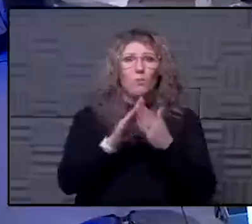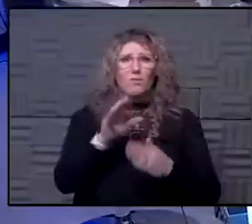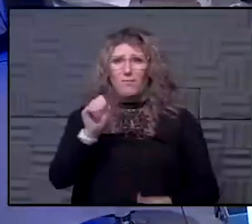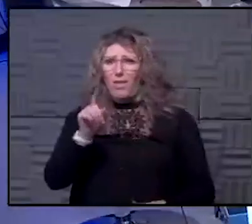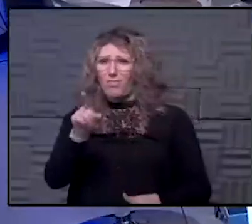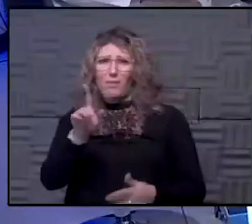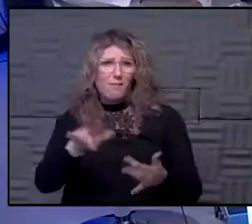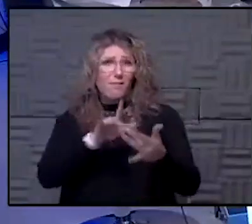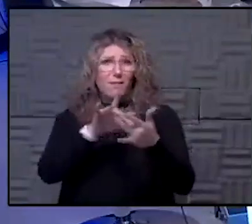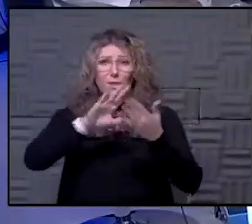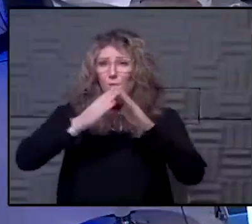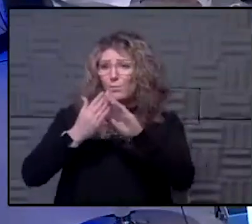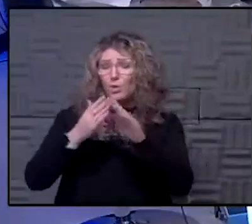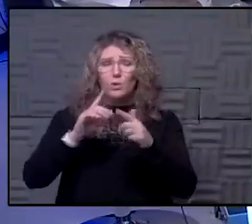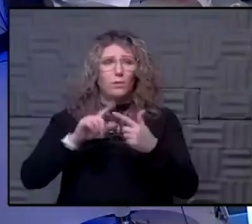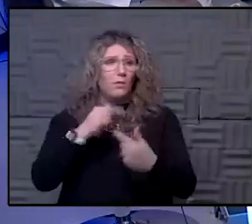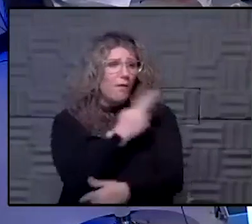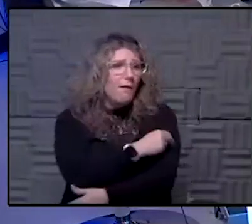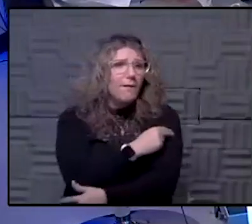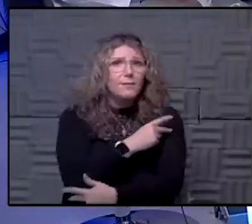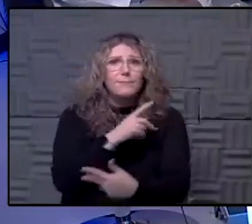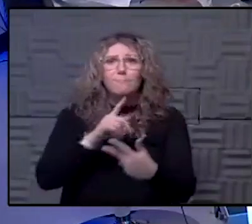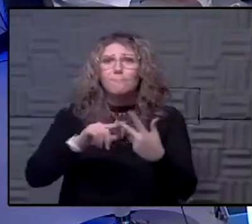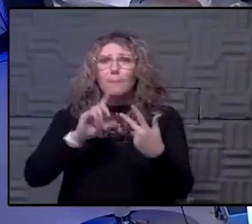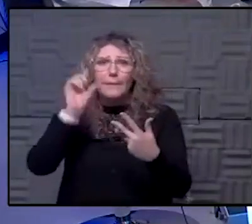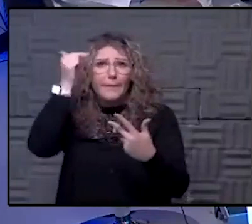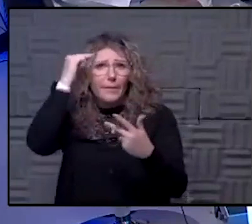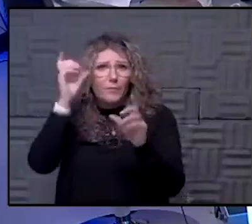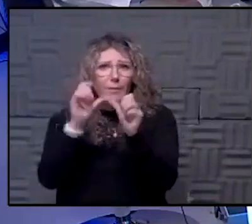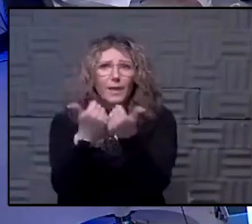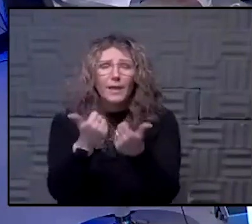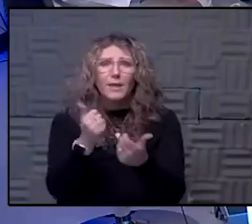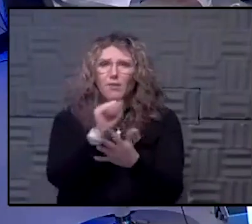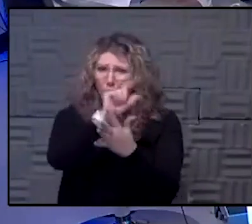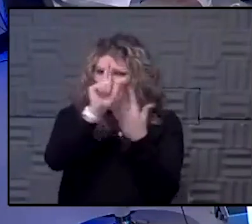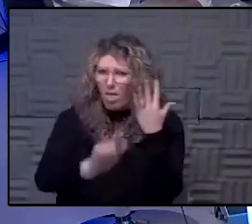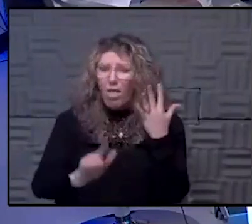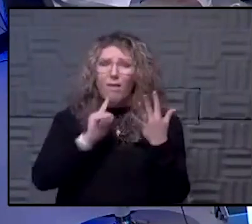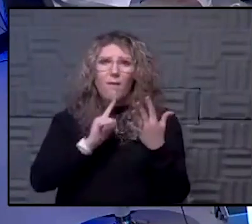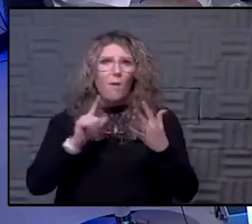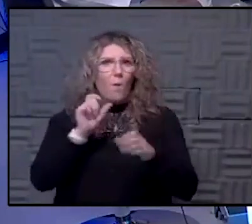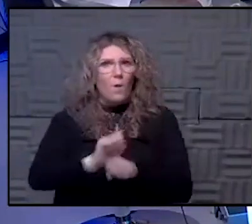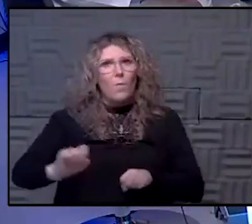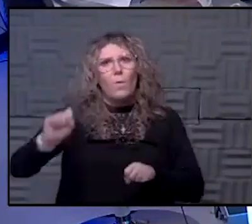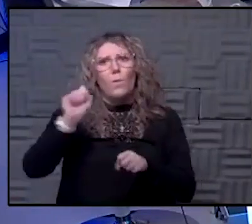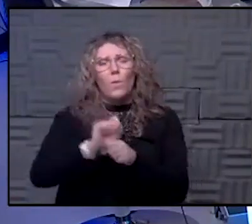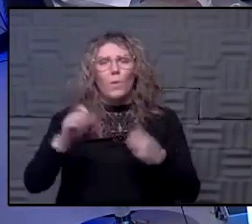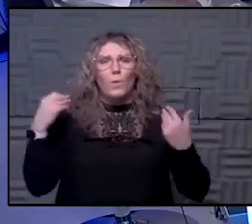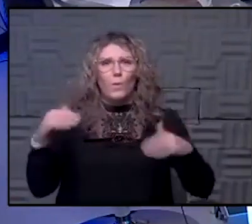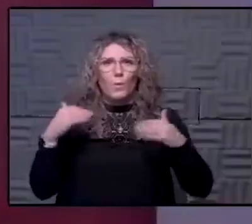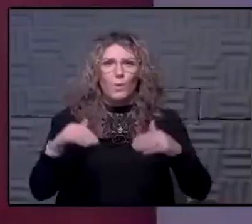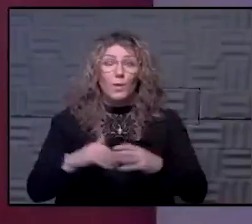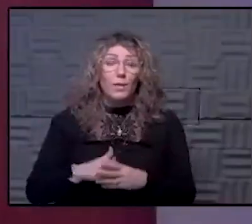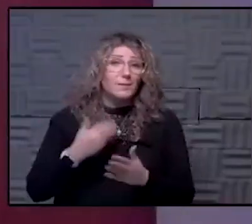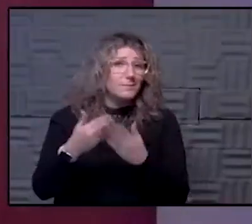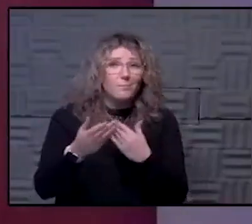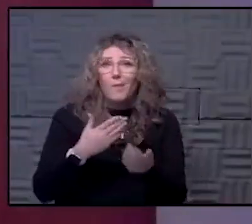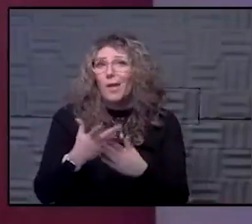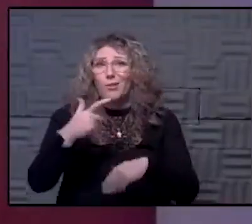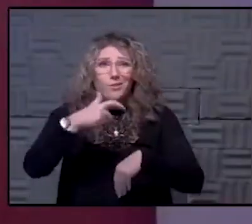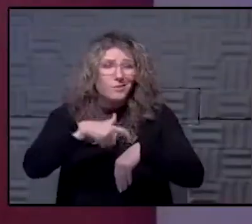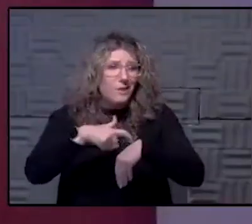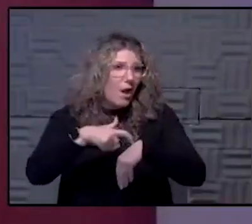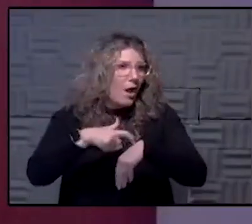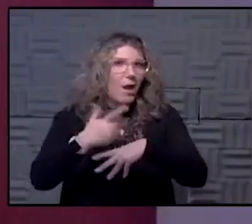the community, the hospitals, the government agencies. They do a tremendous amount of work. And no matter what time of the